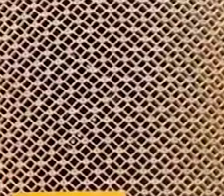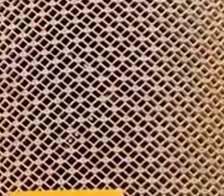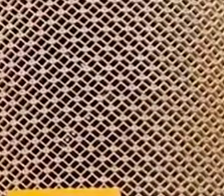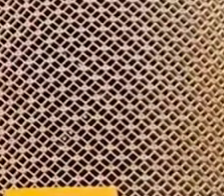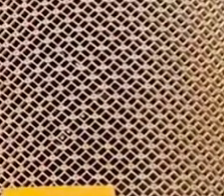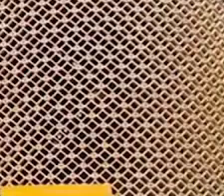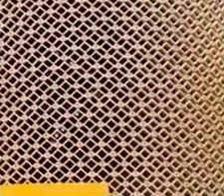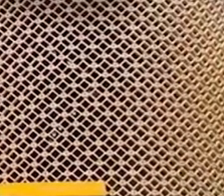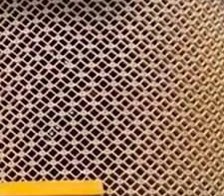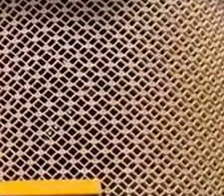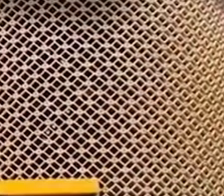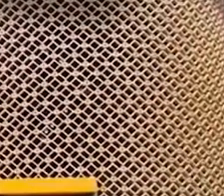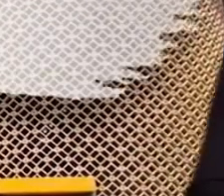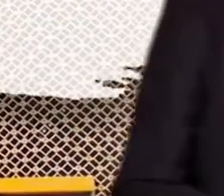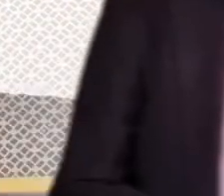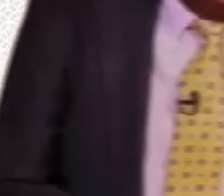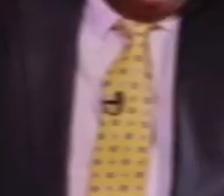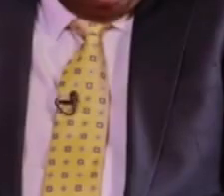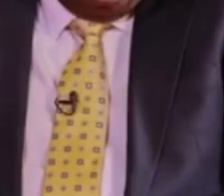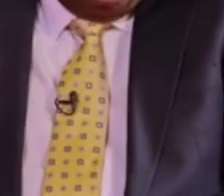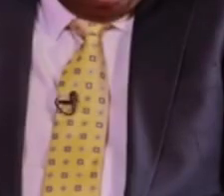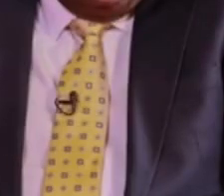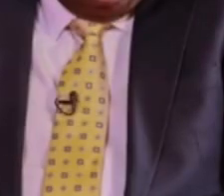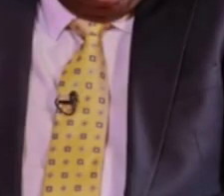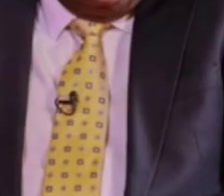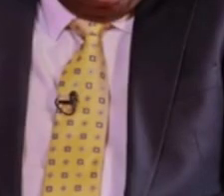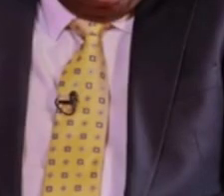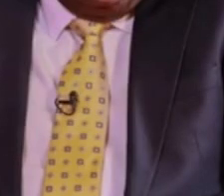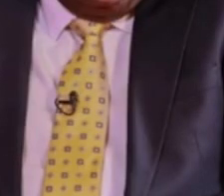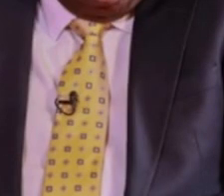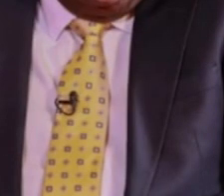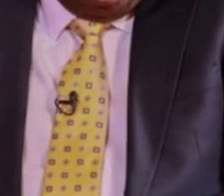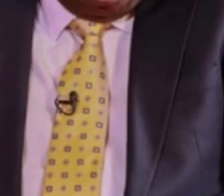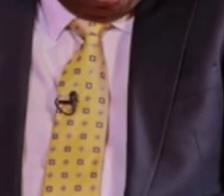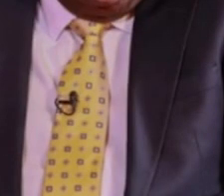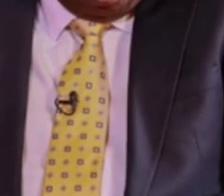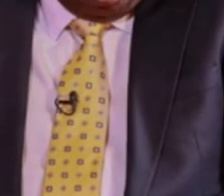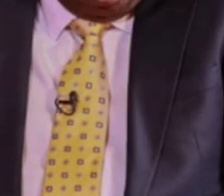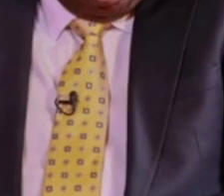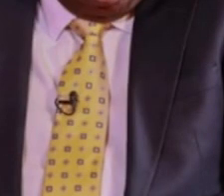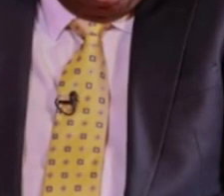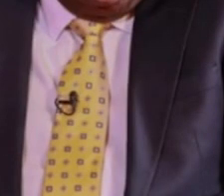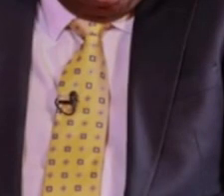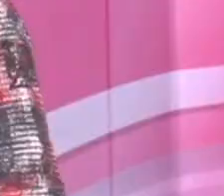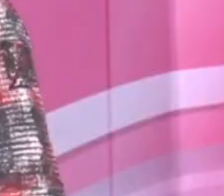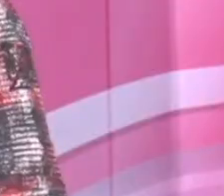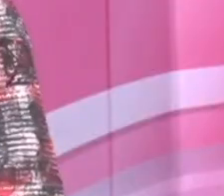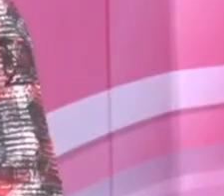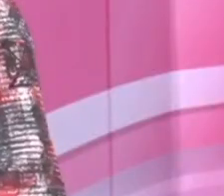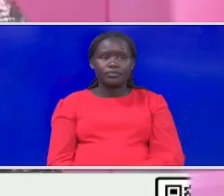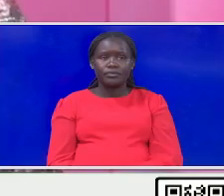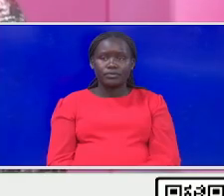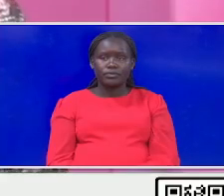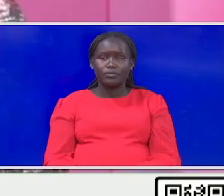this list of damaging accusations, a section of constitutional lawyers fell. At this stage, Gachagua might not survive the onslaught.